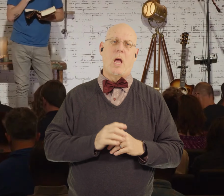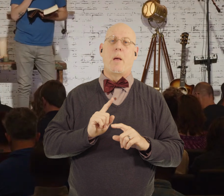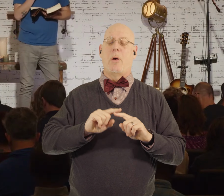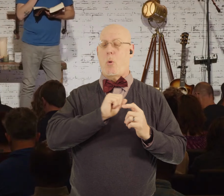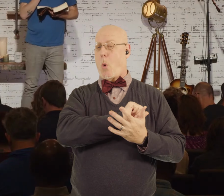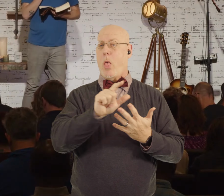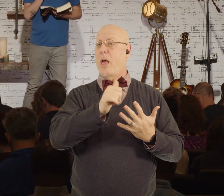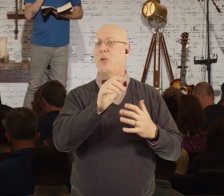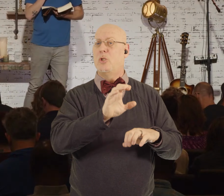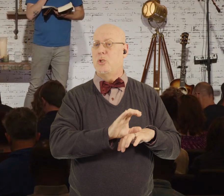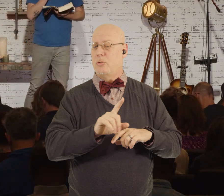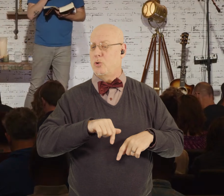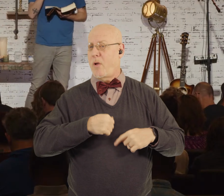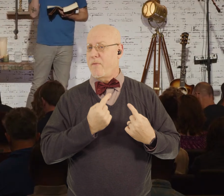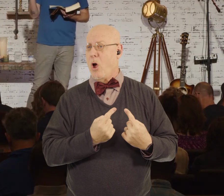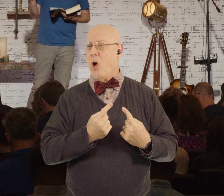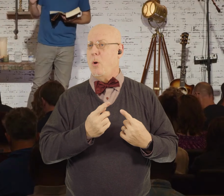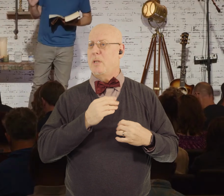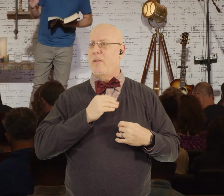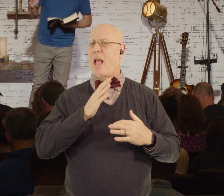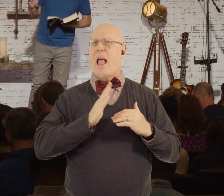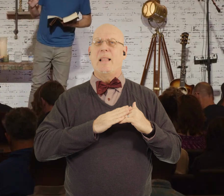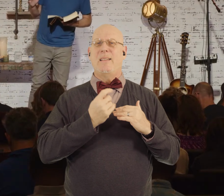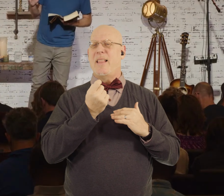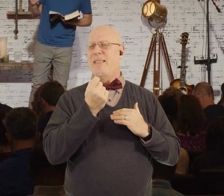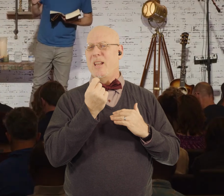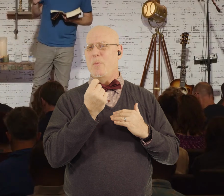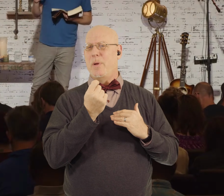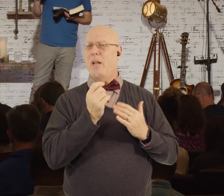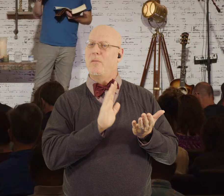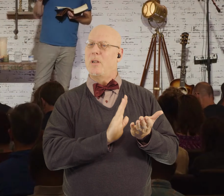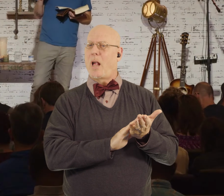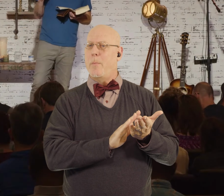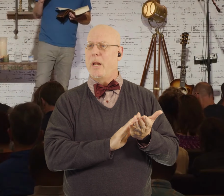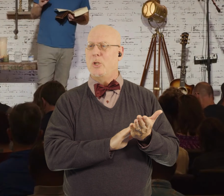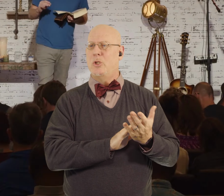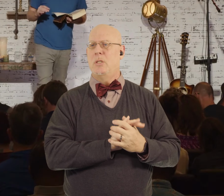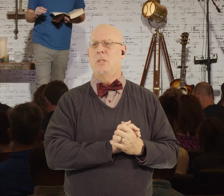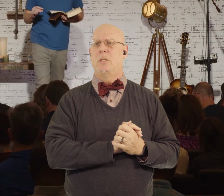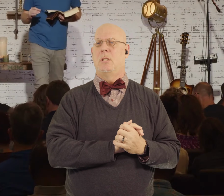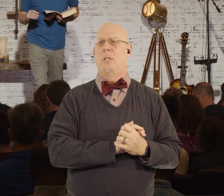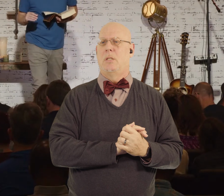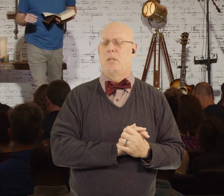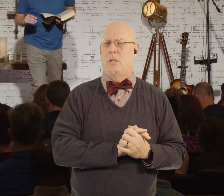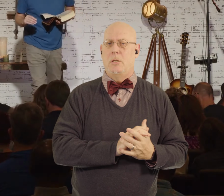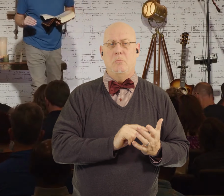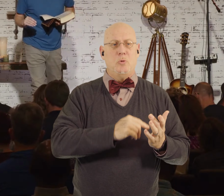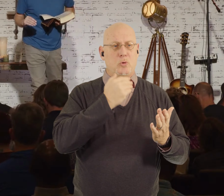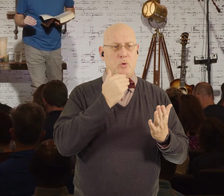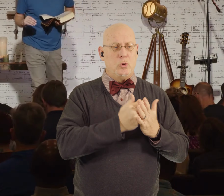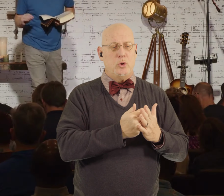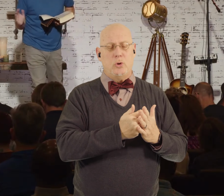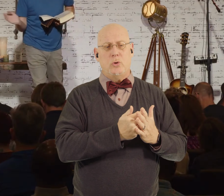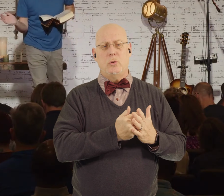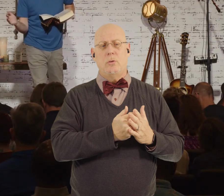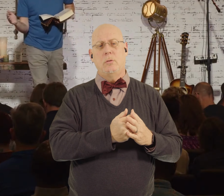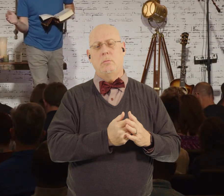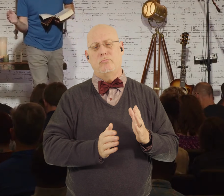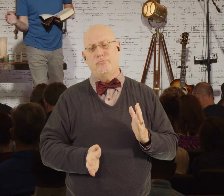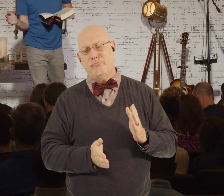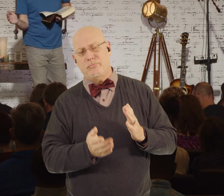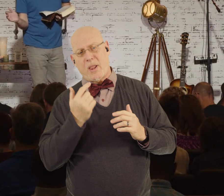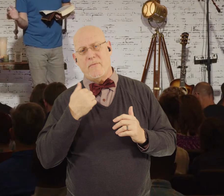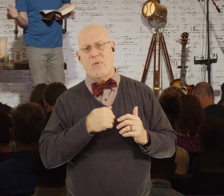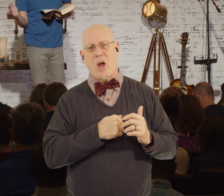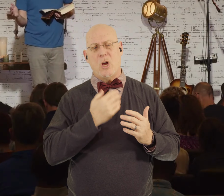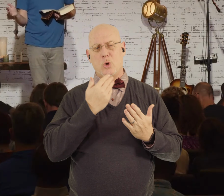doing. But all the other churches so far have received at least a sliver of commendation. So, hey, this is good.